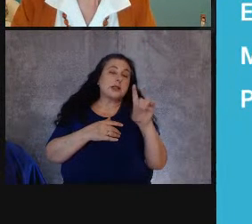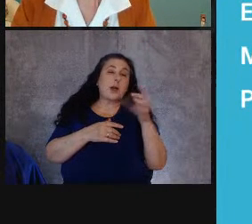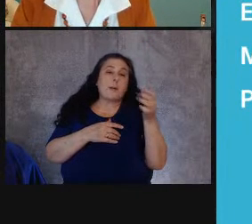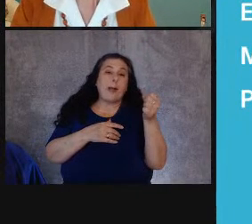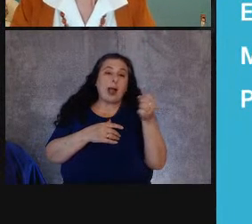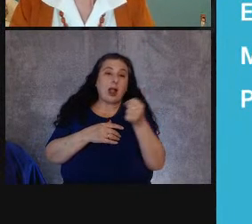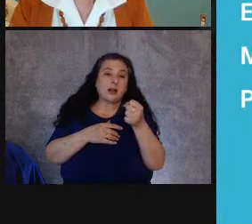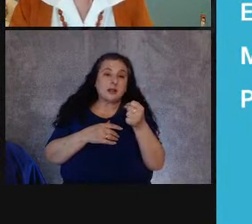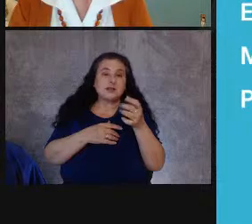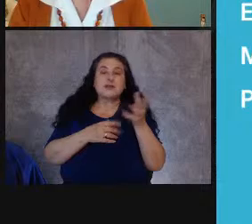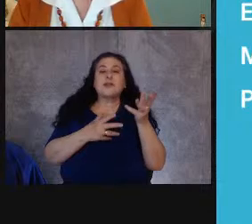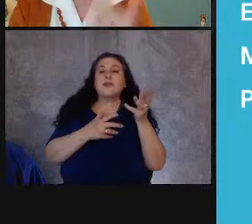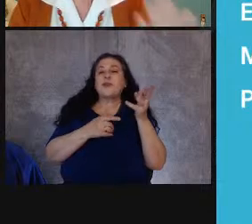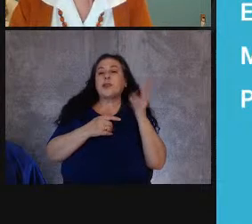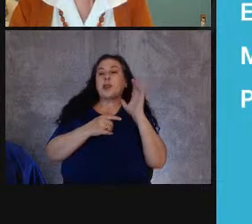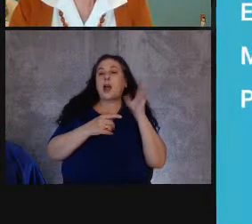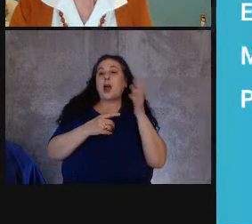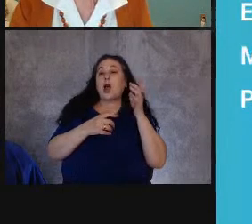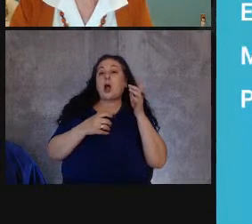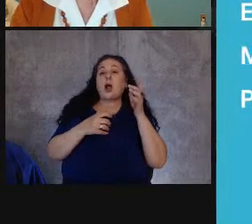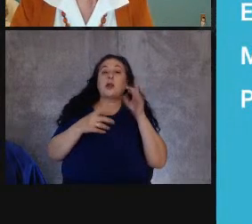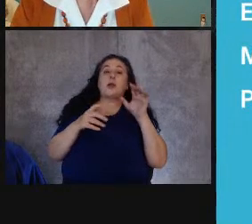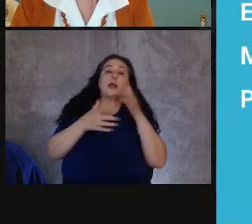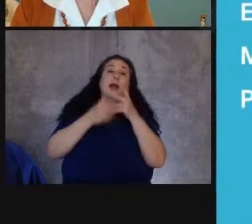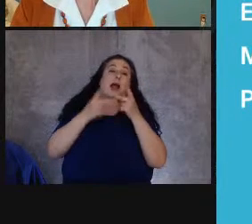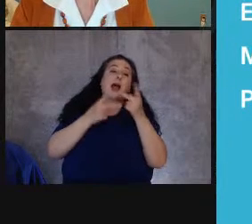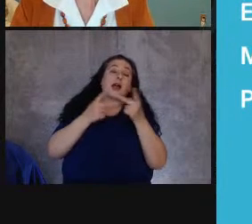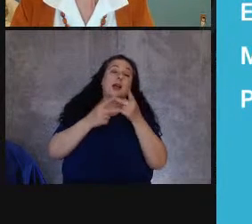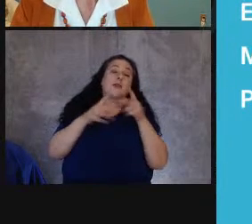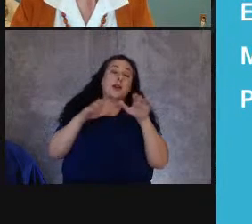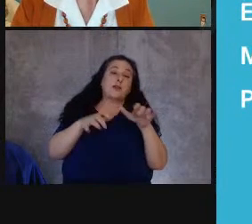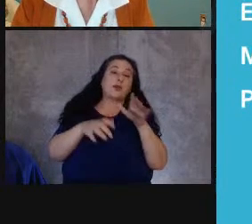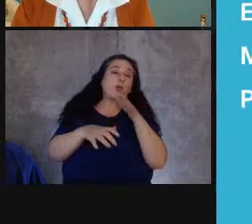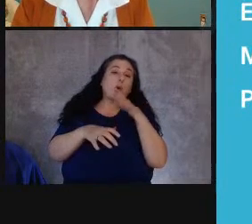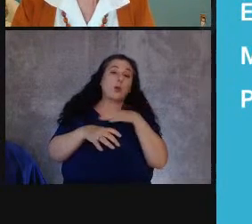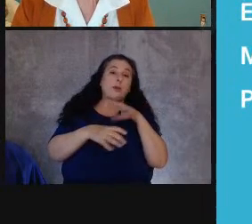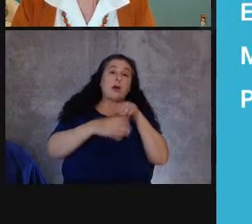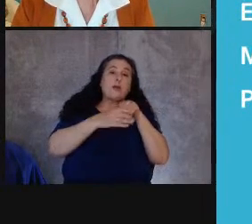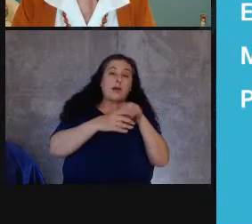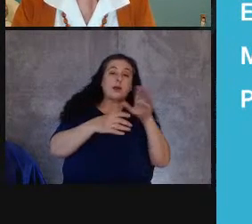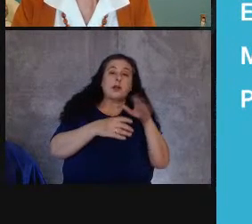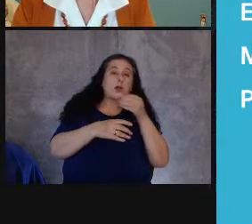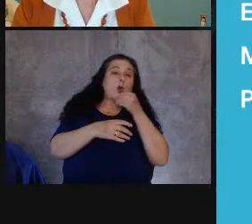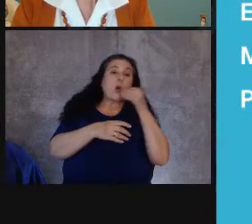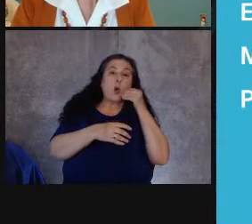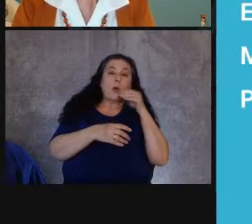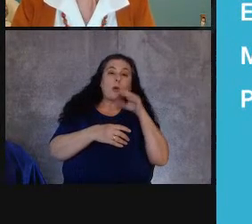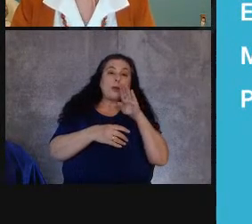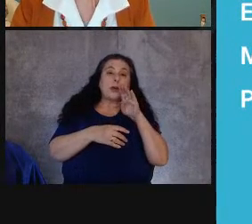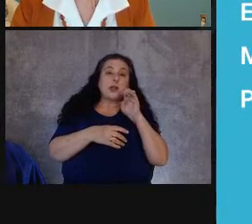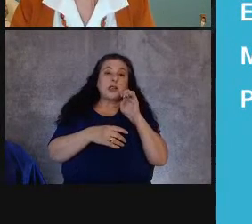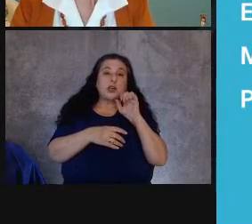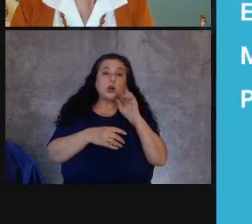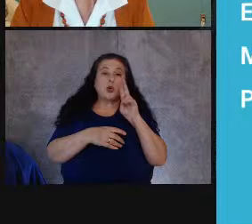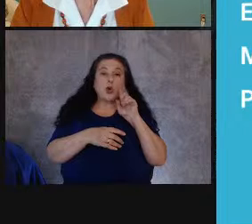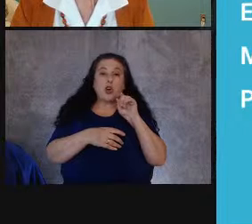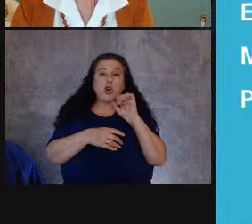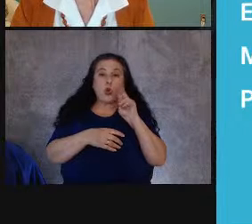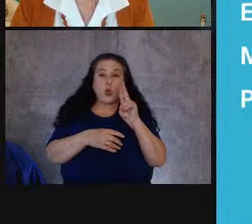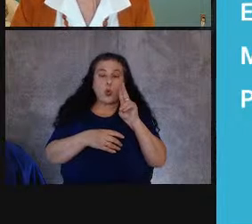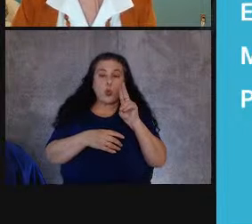been activities that women would have participated in through the home bureaus. In the center, I have this picture of